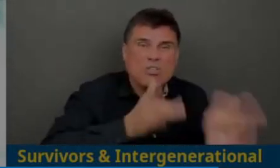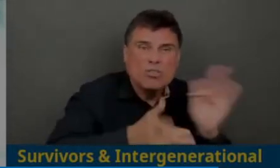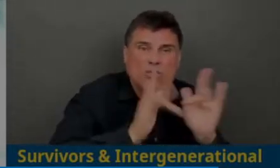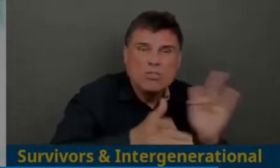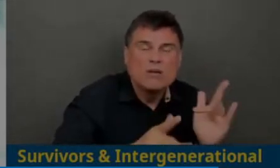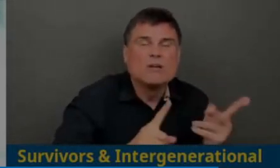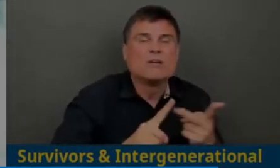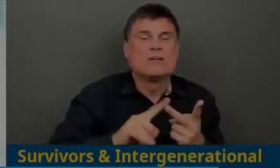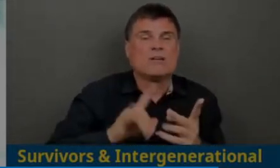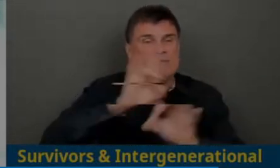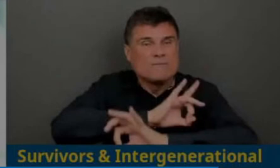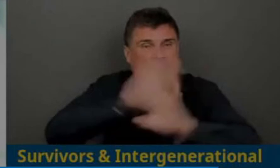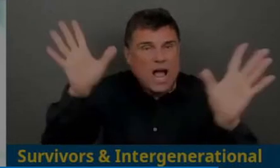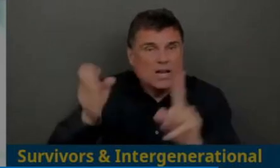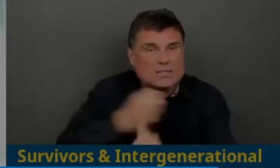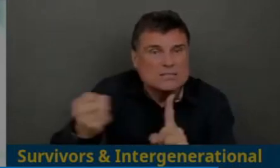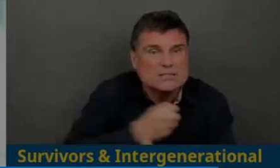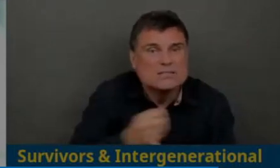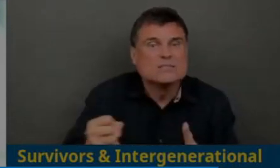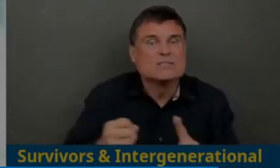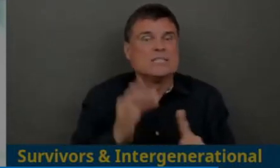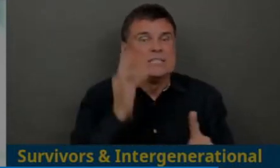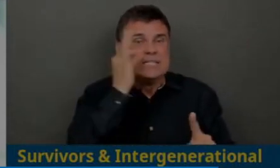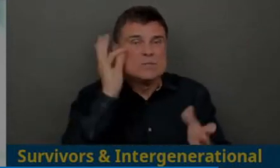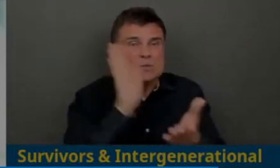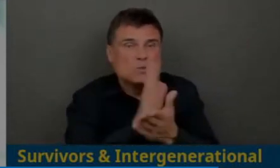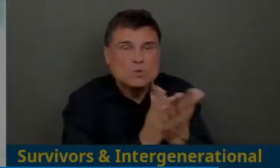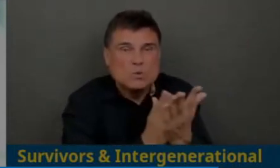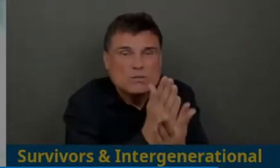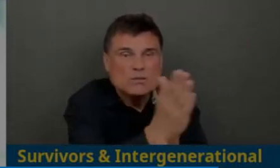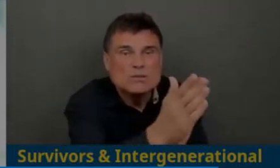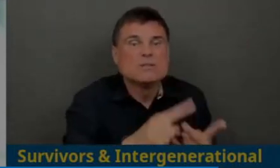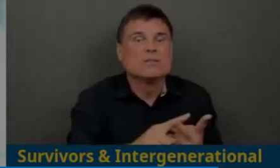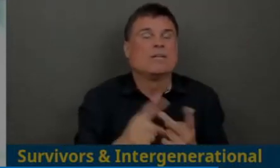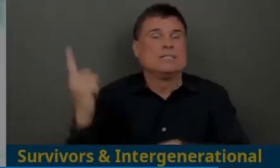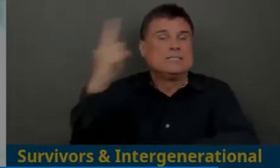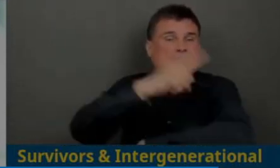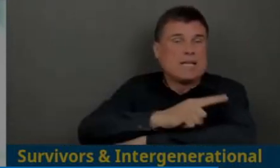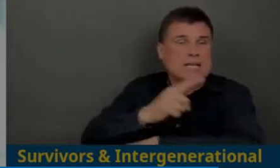60 scoop, day schools.